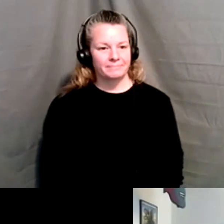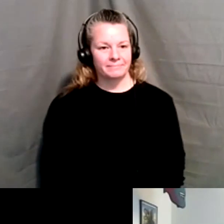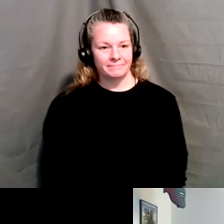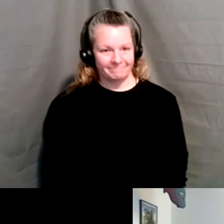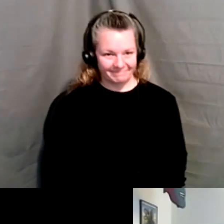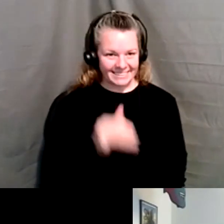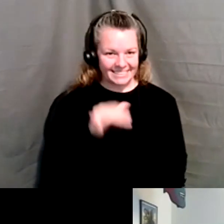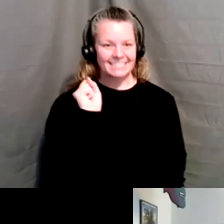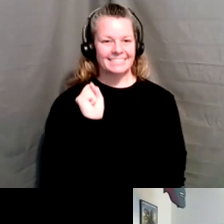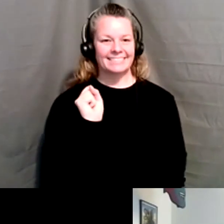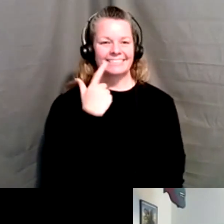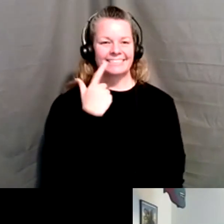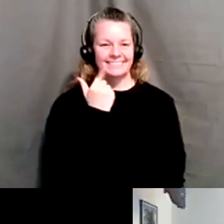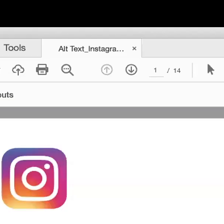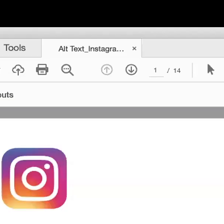Yes.